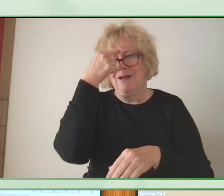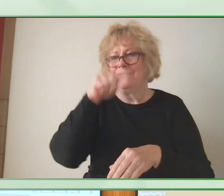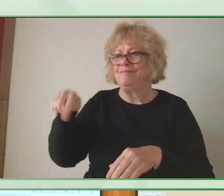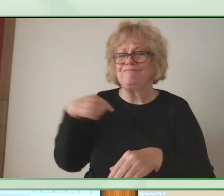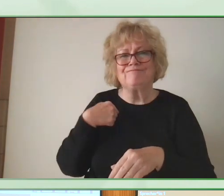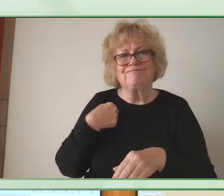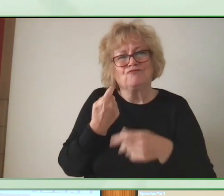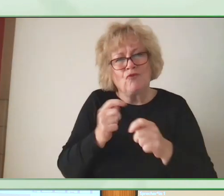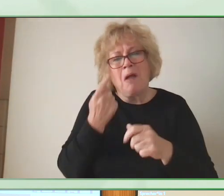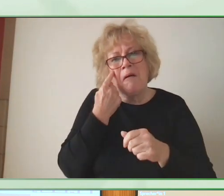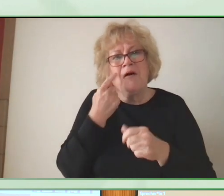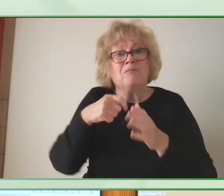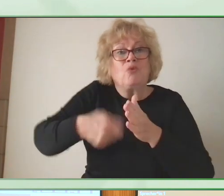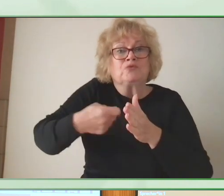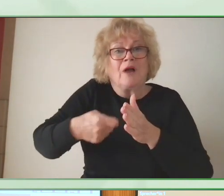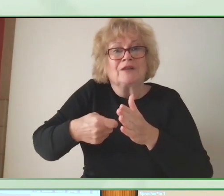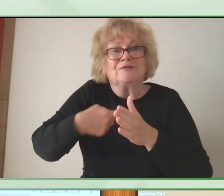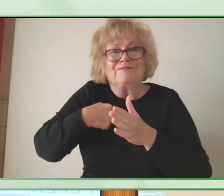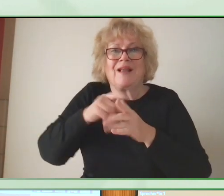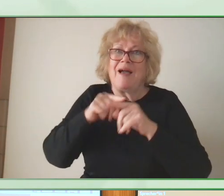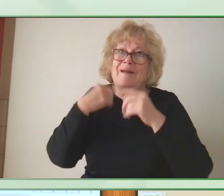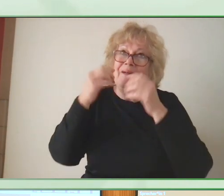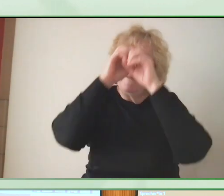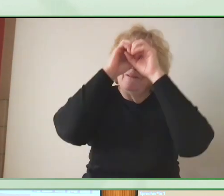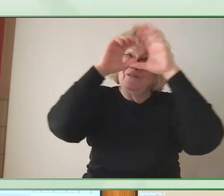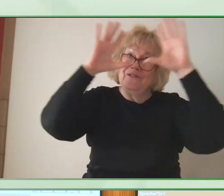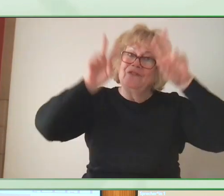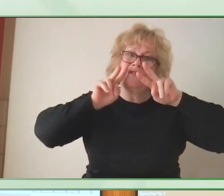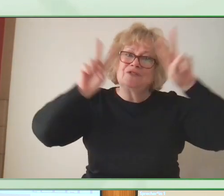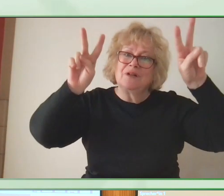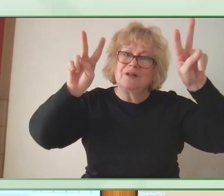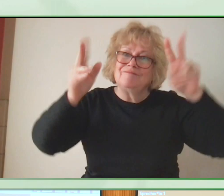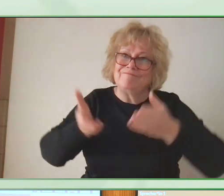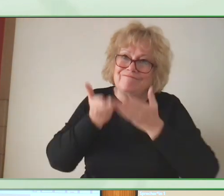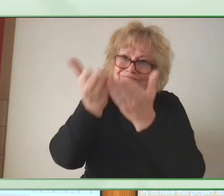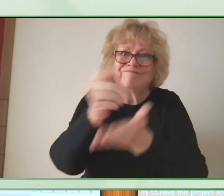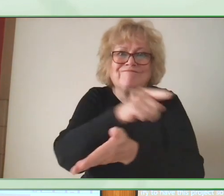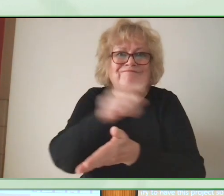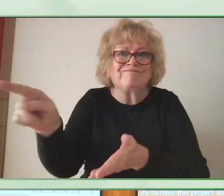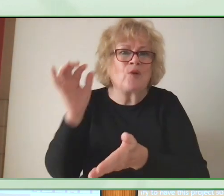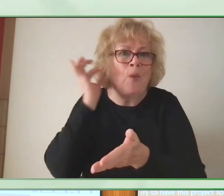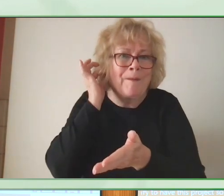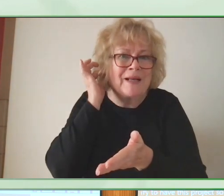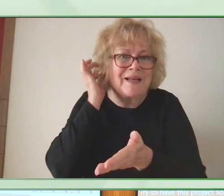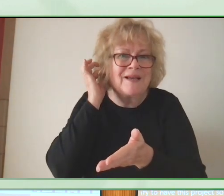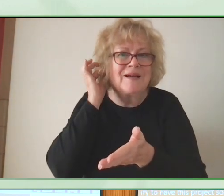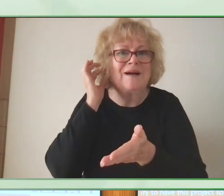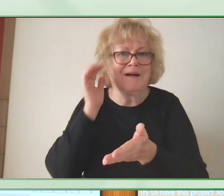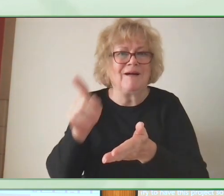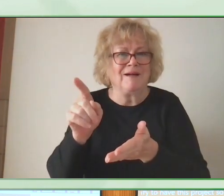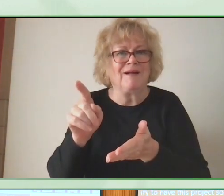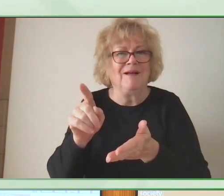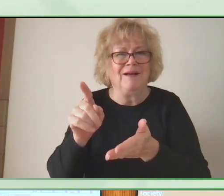economically dependent and to having an inclusive society. So what were the